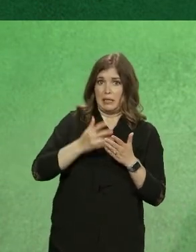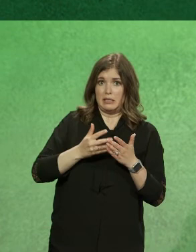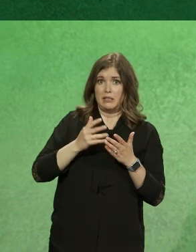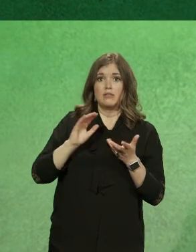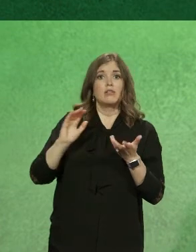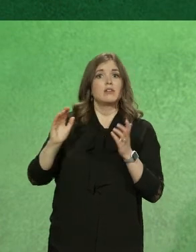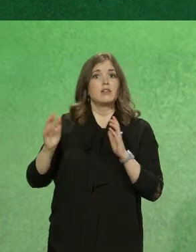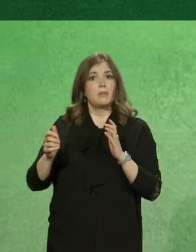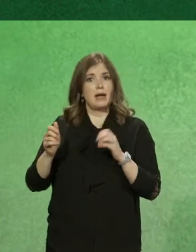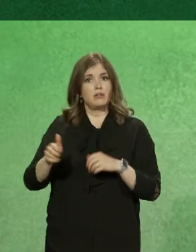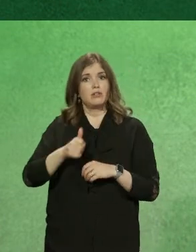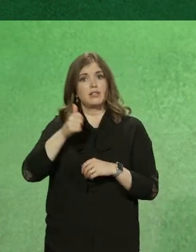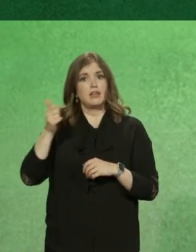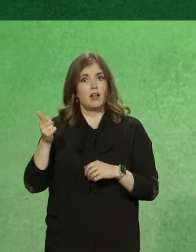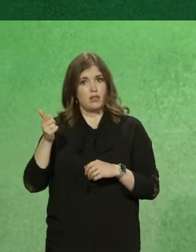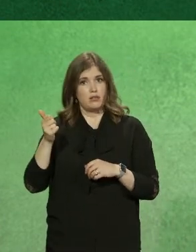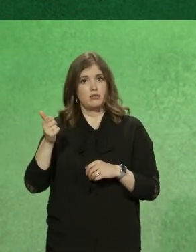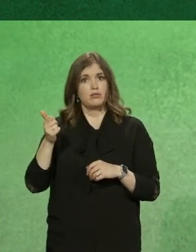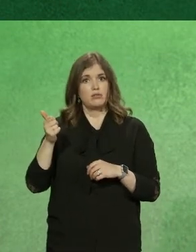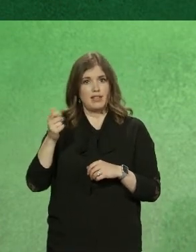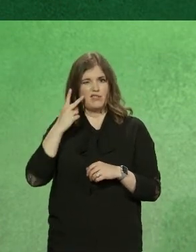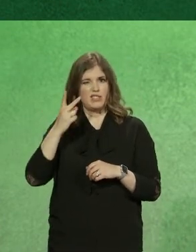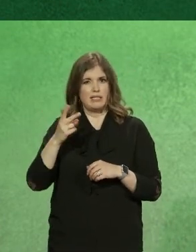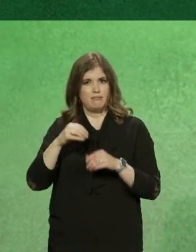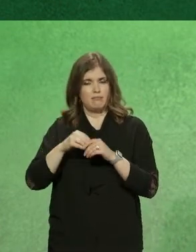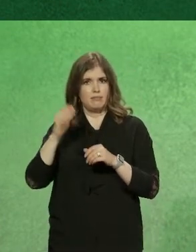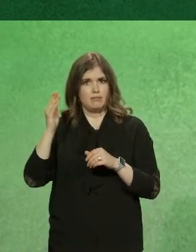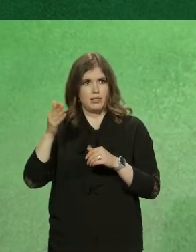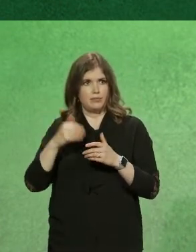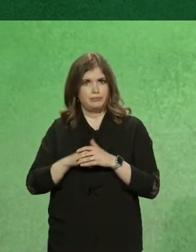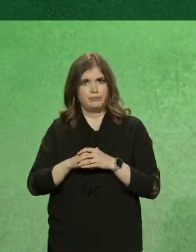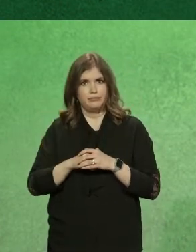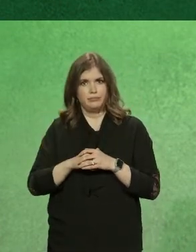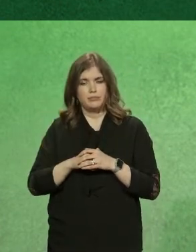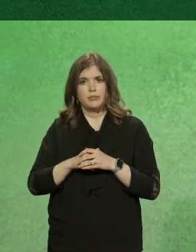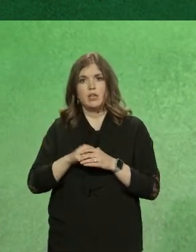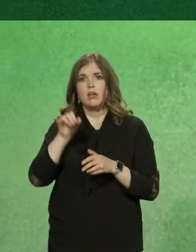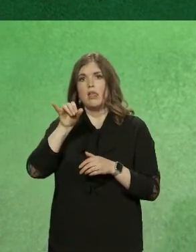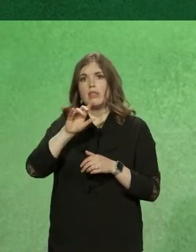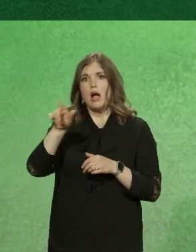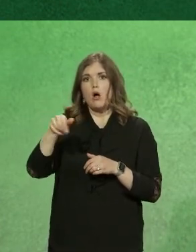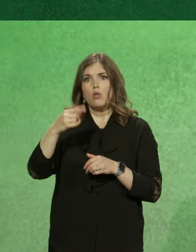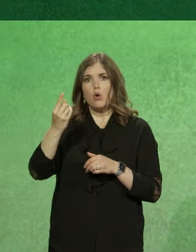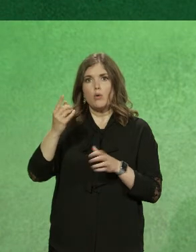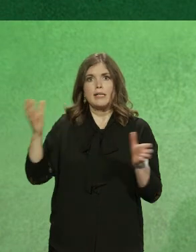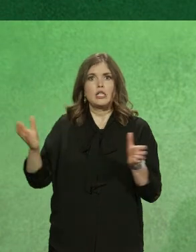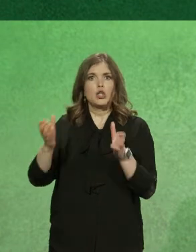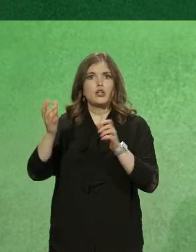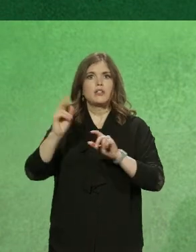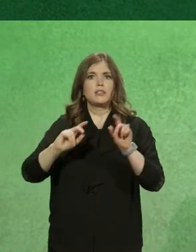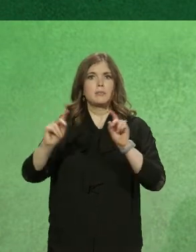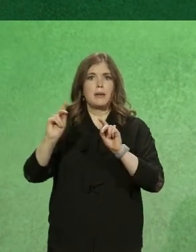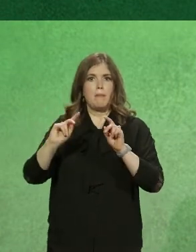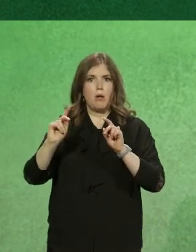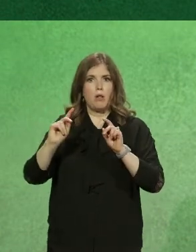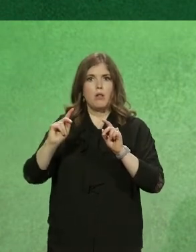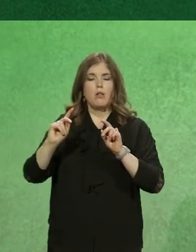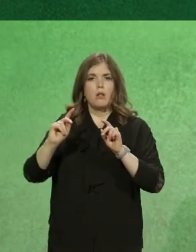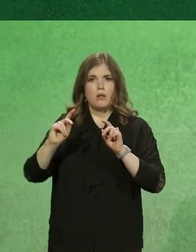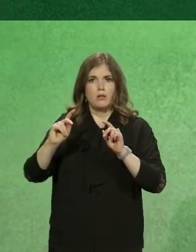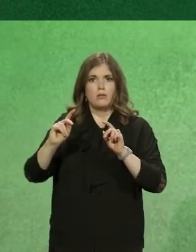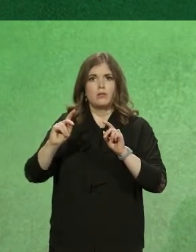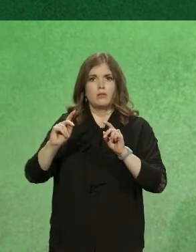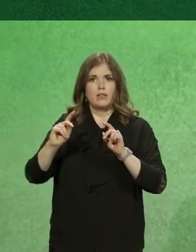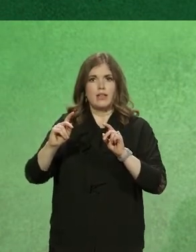have seen in the presentation. And that alone pushes them could motivate